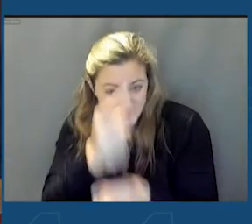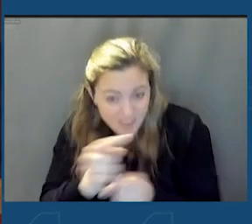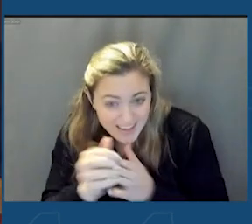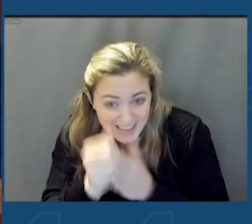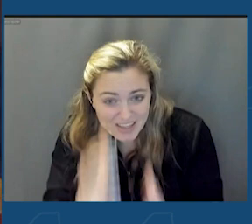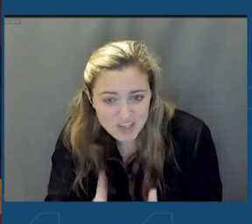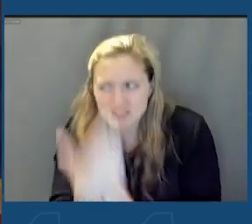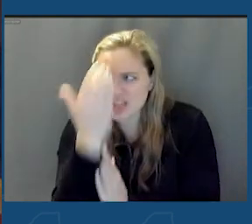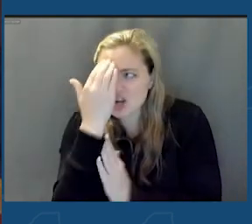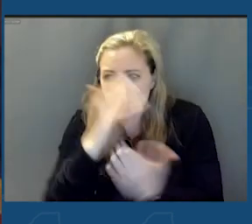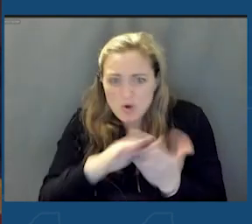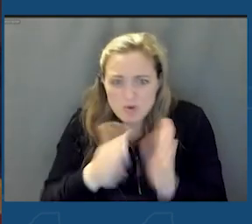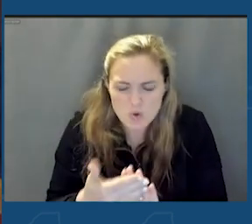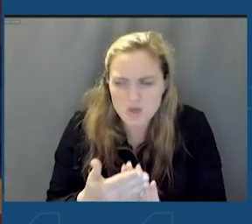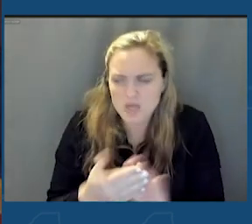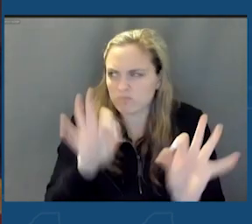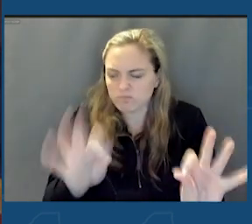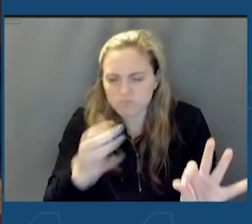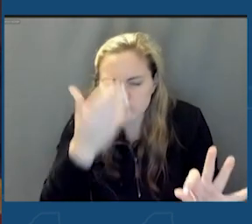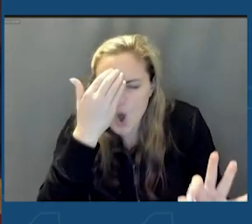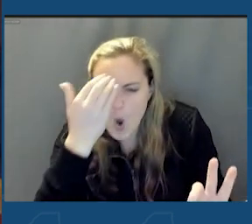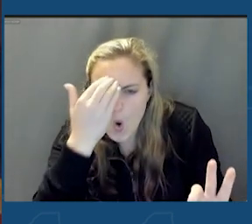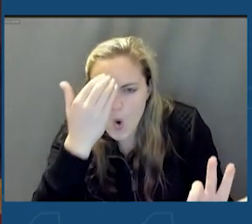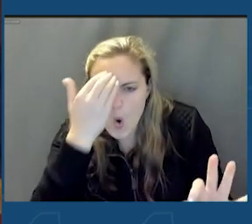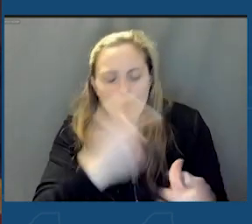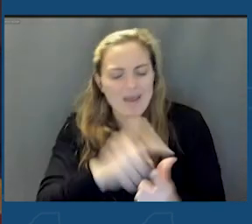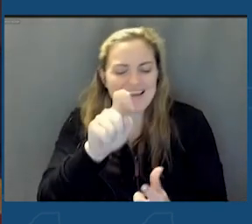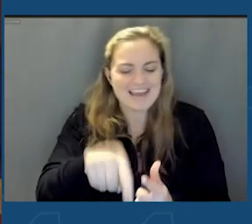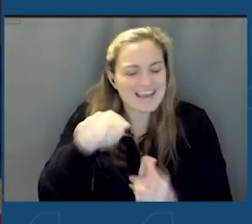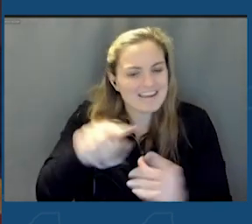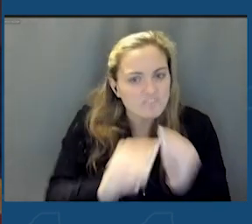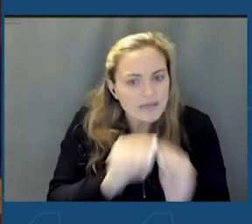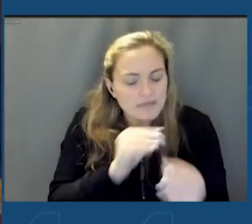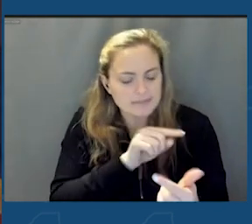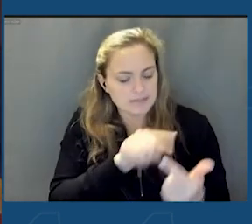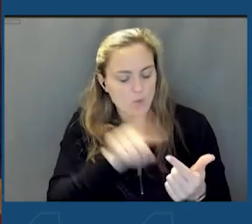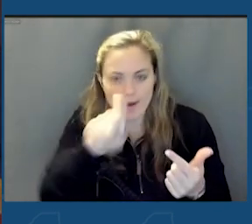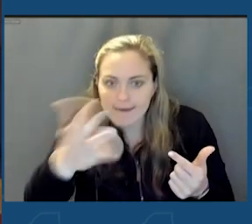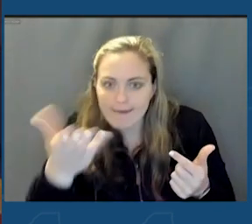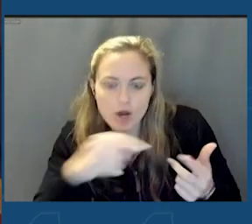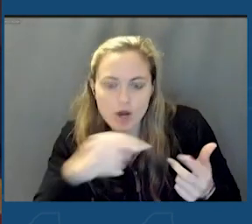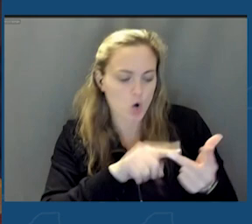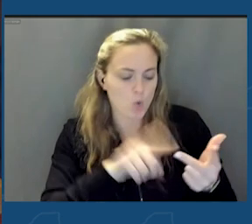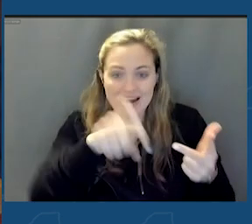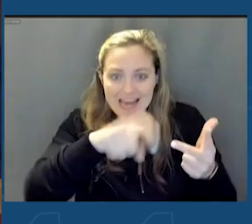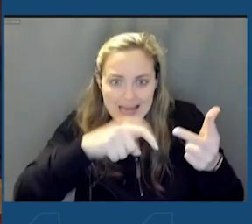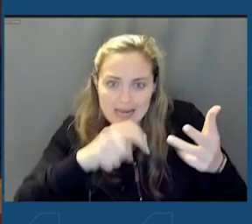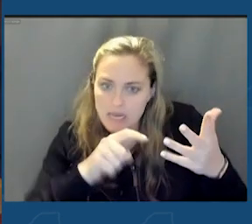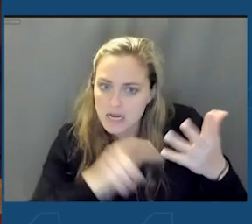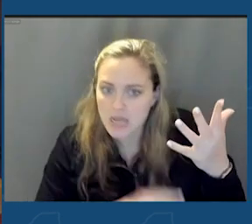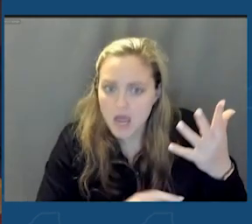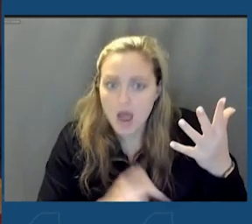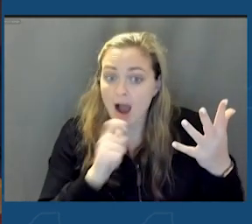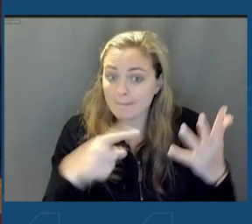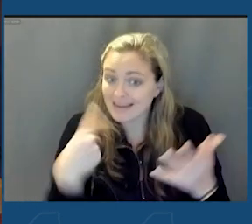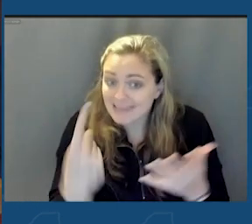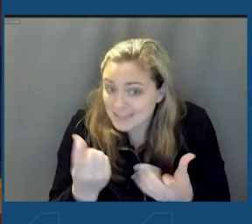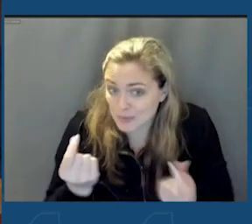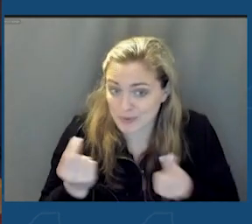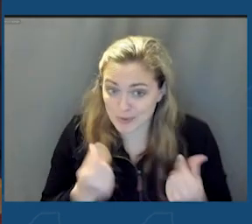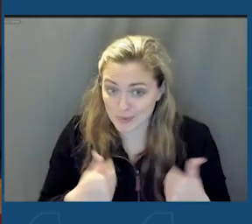better than anybody. And they say, we need this block fixed. We need this done here. We need this. I'm not going to tell you what to do